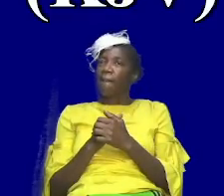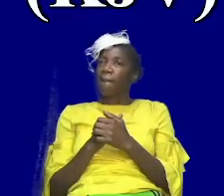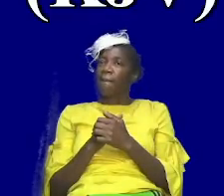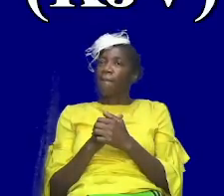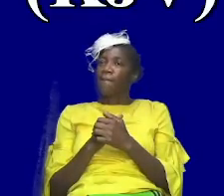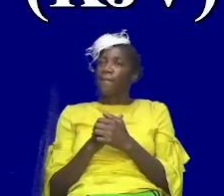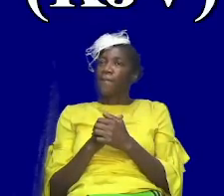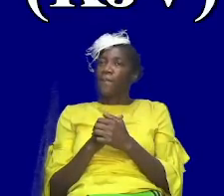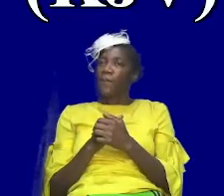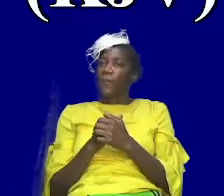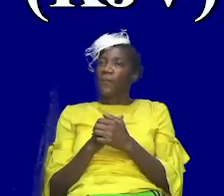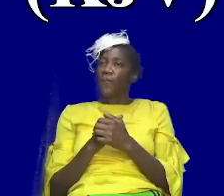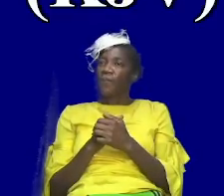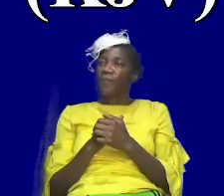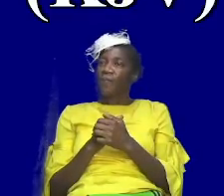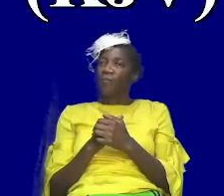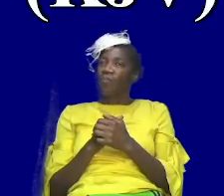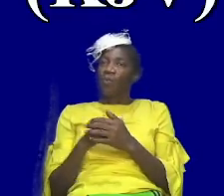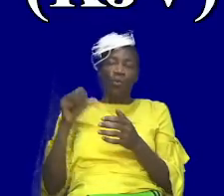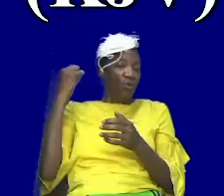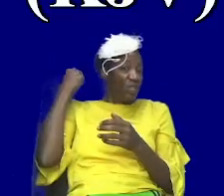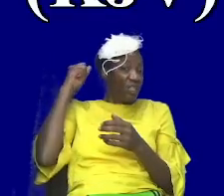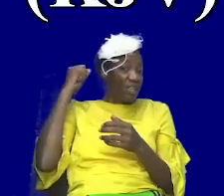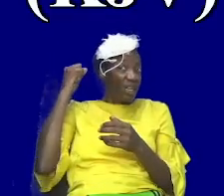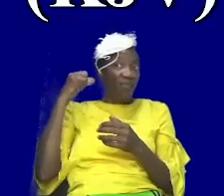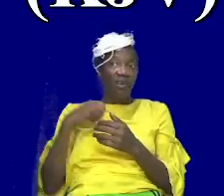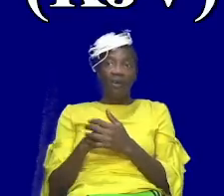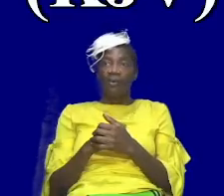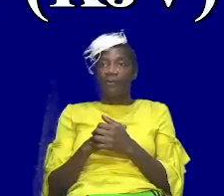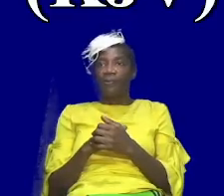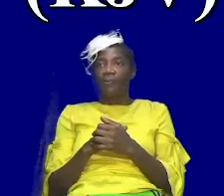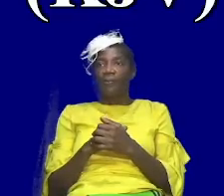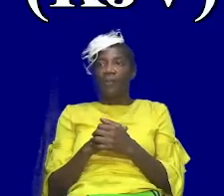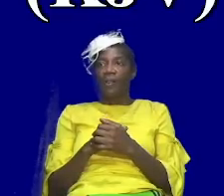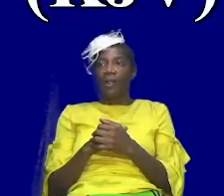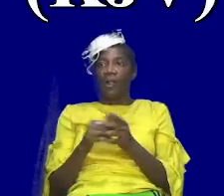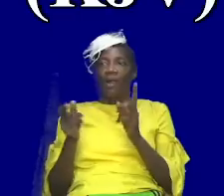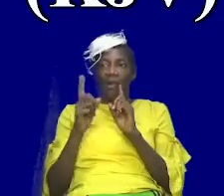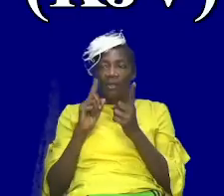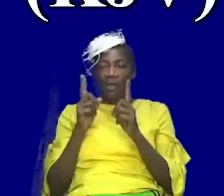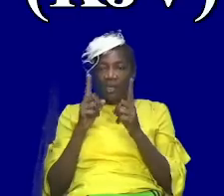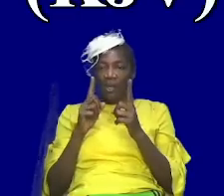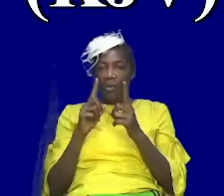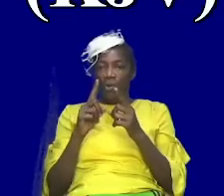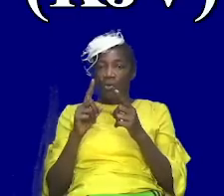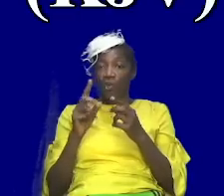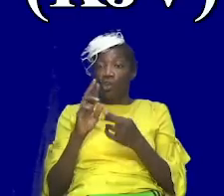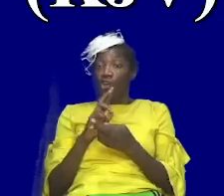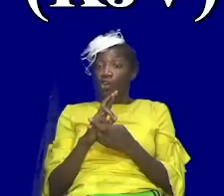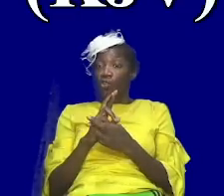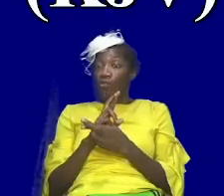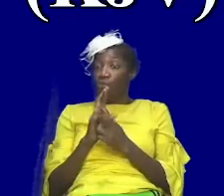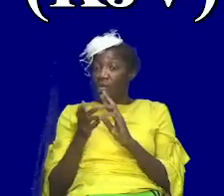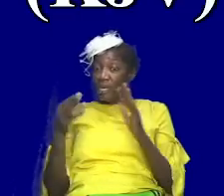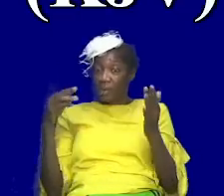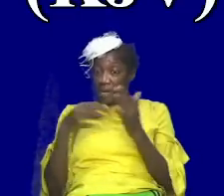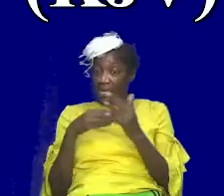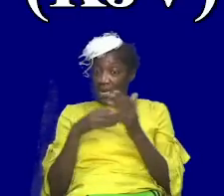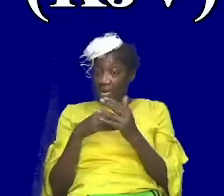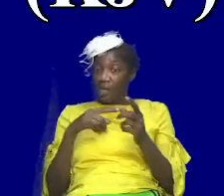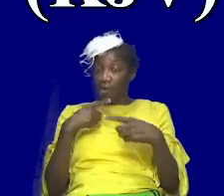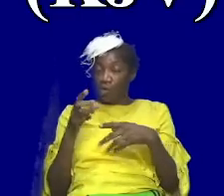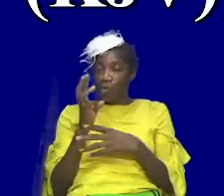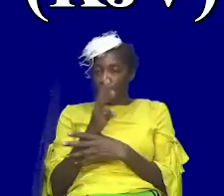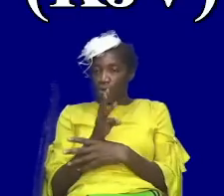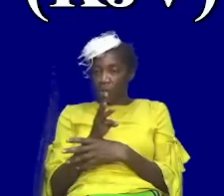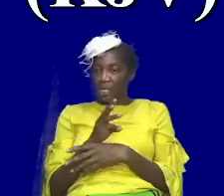the denominator was in silver. And so silver speaks to talking about our redemption. When we go to witness, brethren,